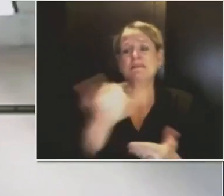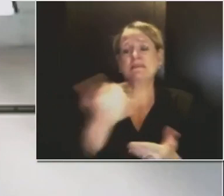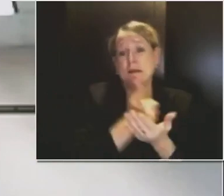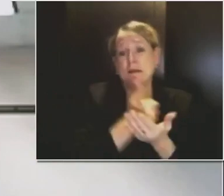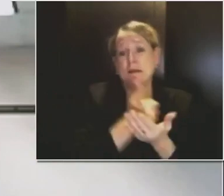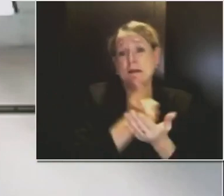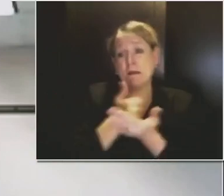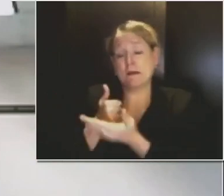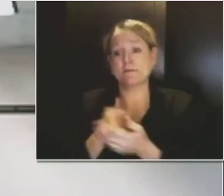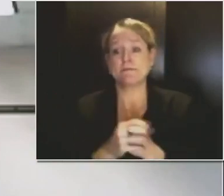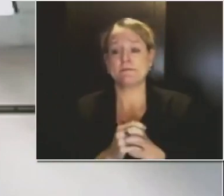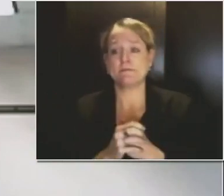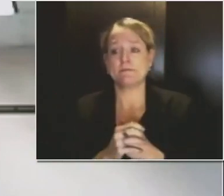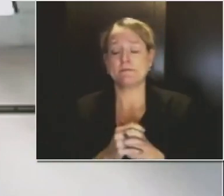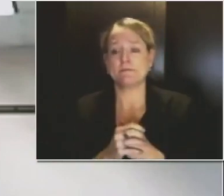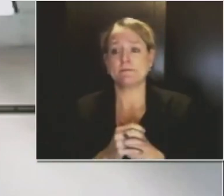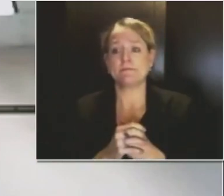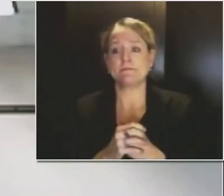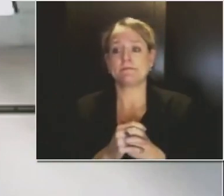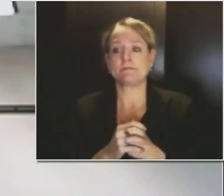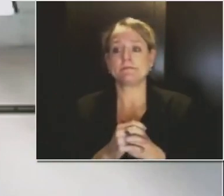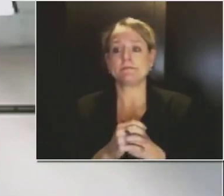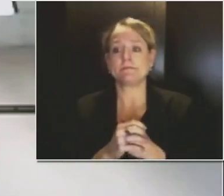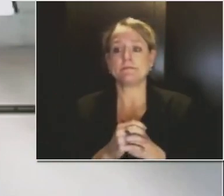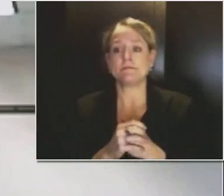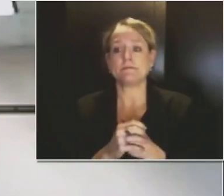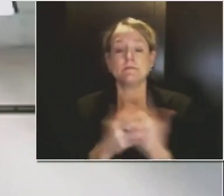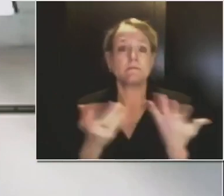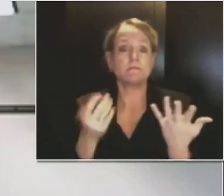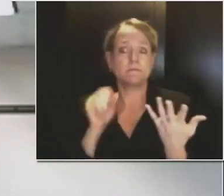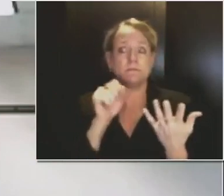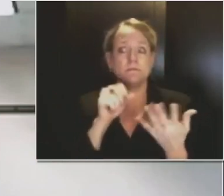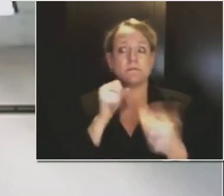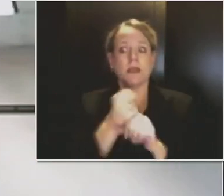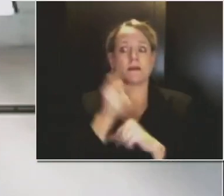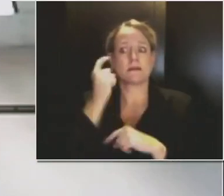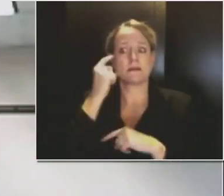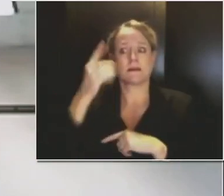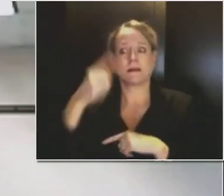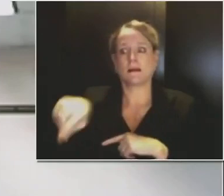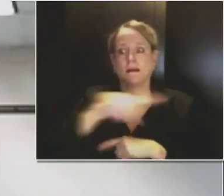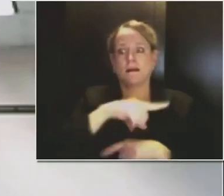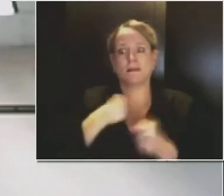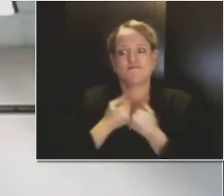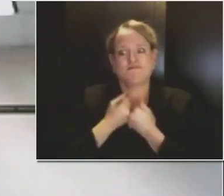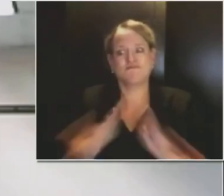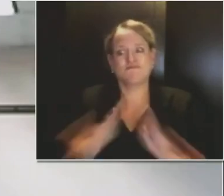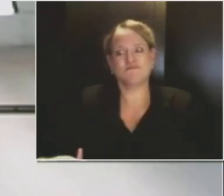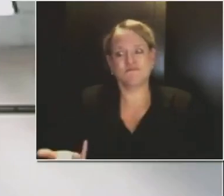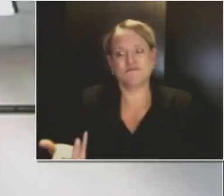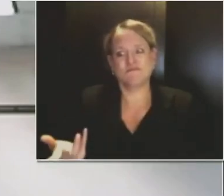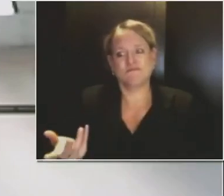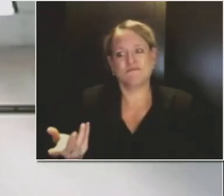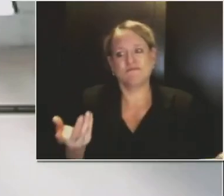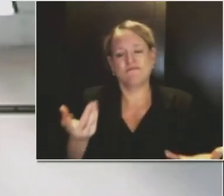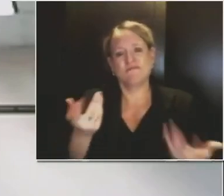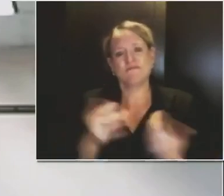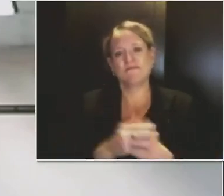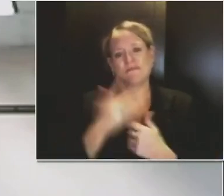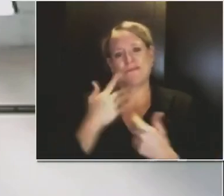healthcare worker as well. And so we all have to work together on the strategies that we know will